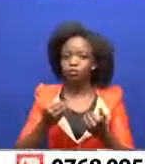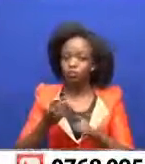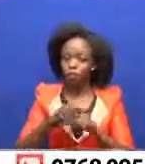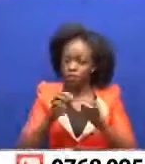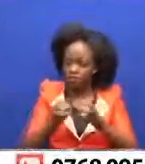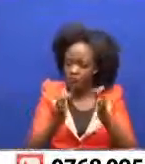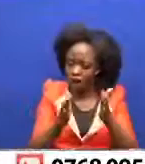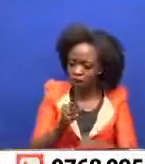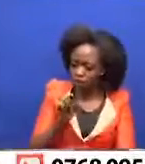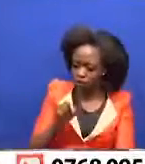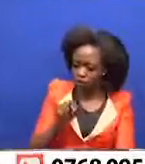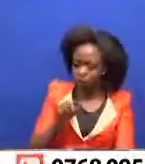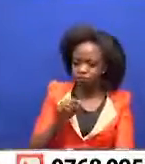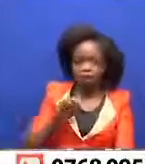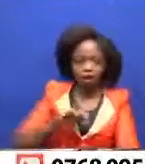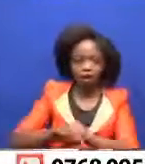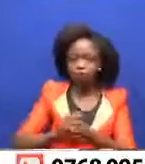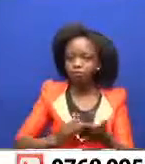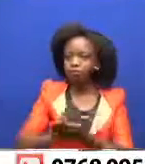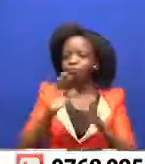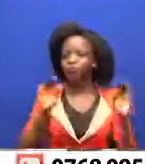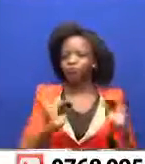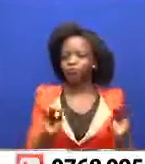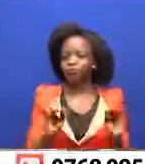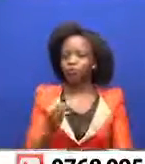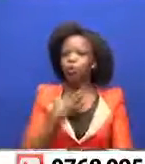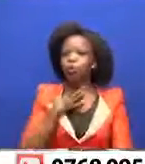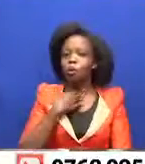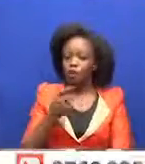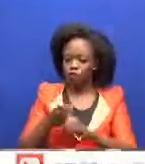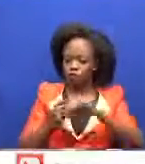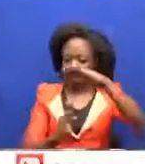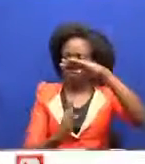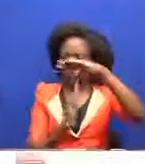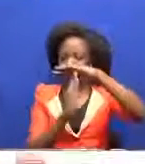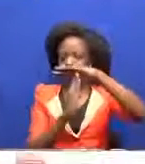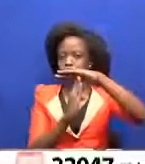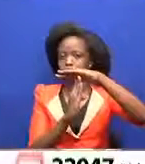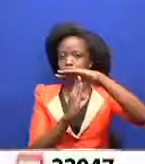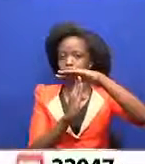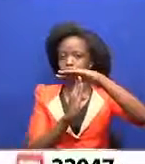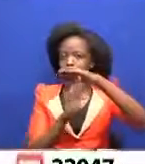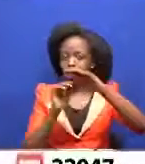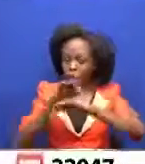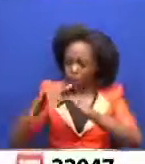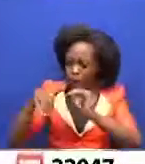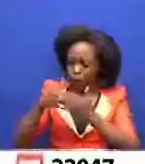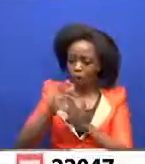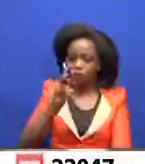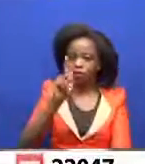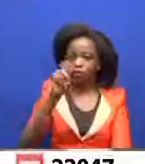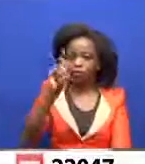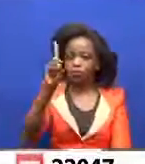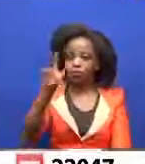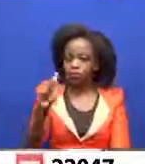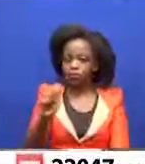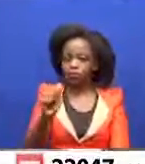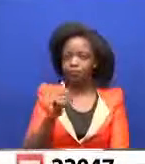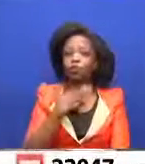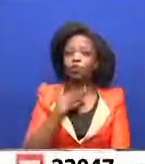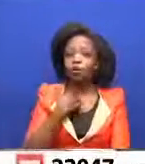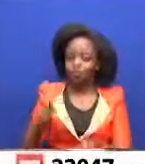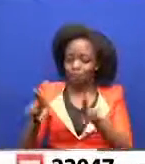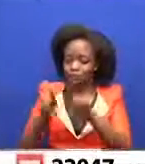mkulima akiake wezi bata. Tungetaka from the top overall ya KTDA, na tungetaka